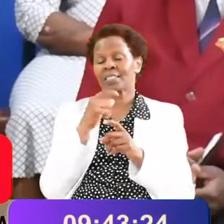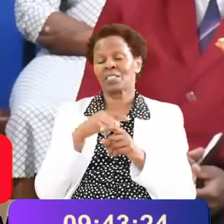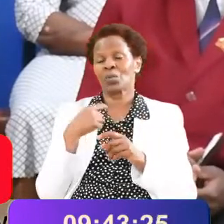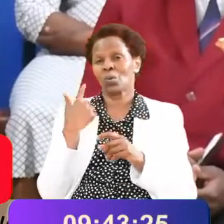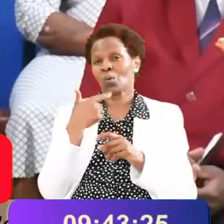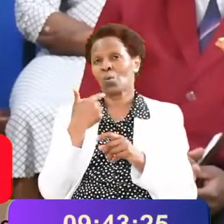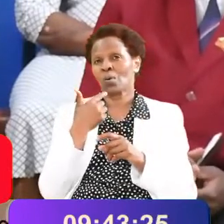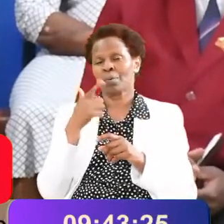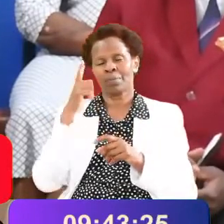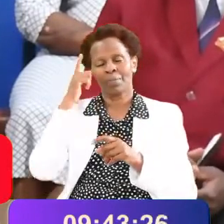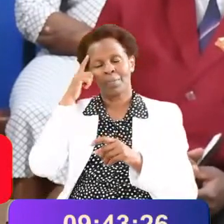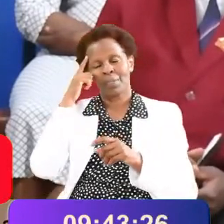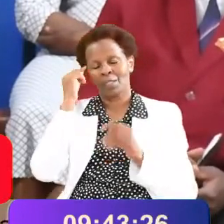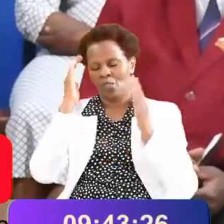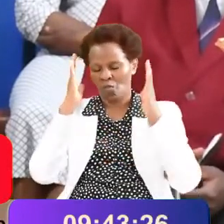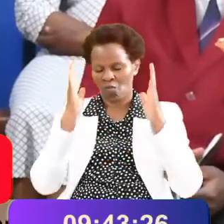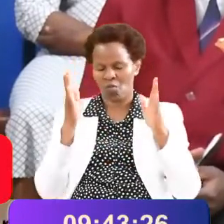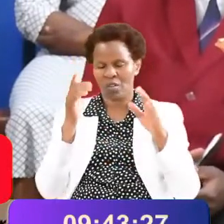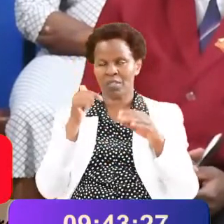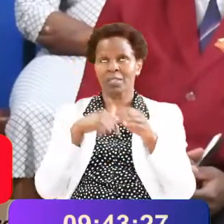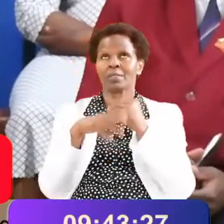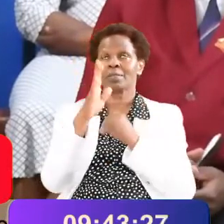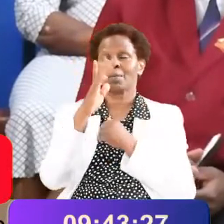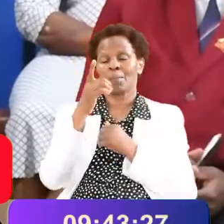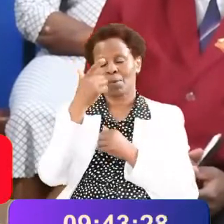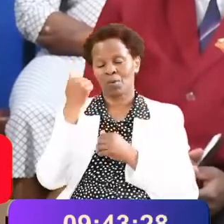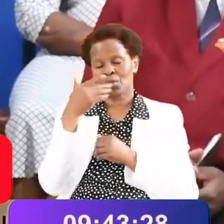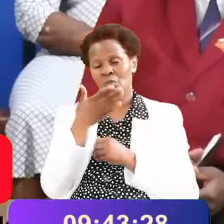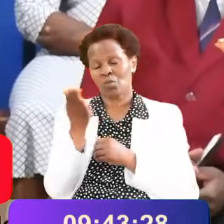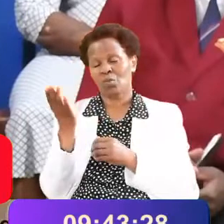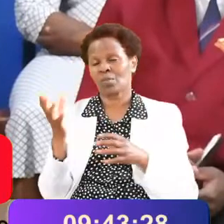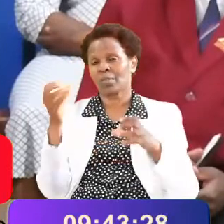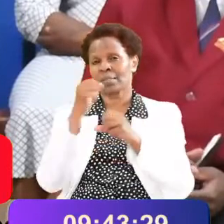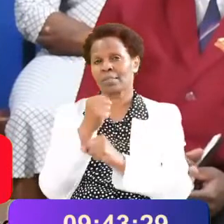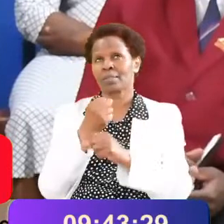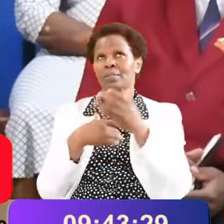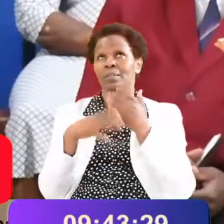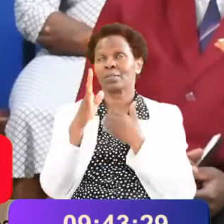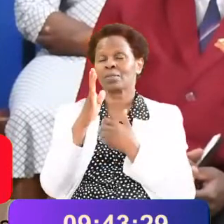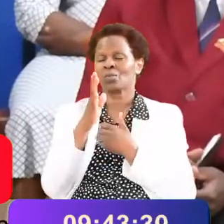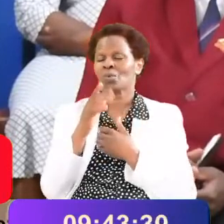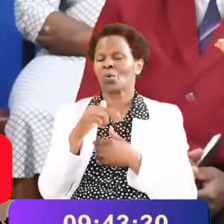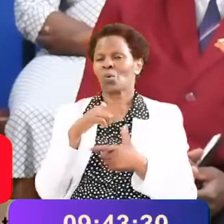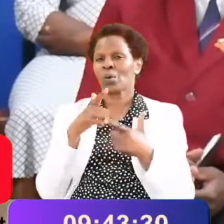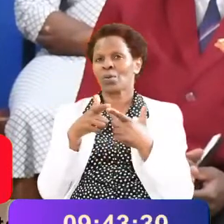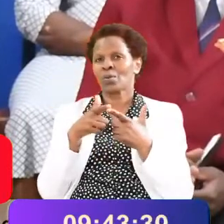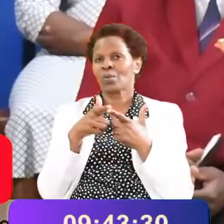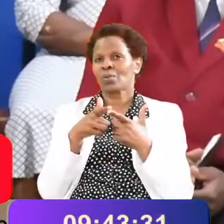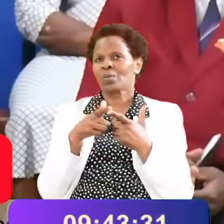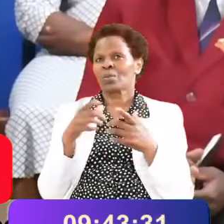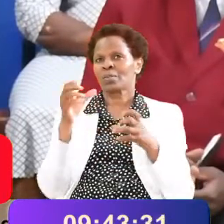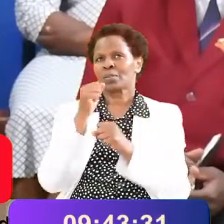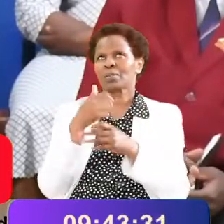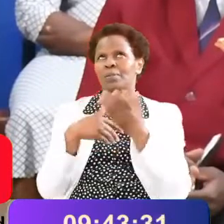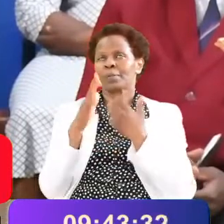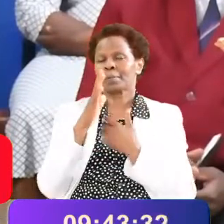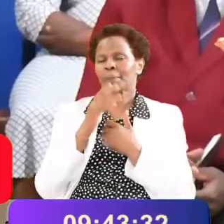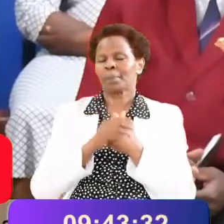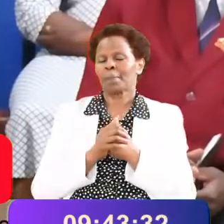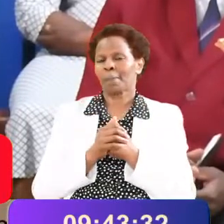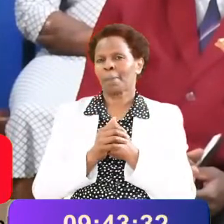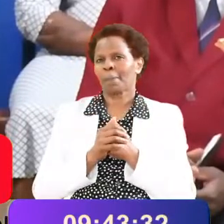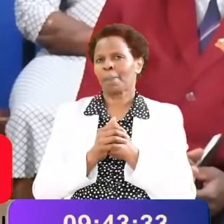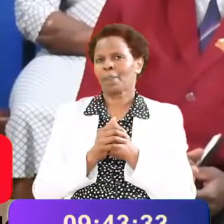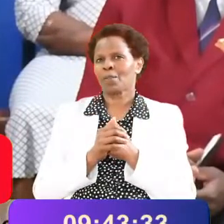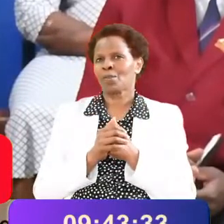stayed on God because we trust in him. When we trust in God, we'll have that perfect peace. Number four, we can get